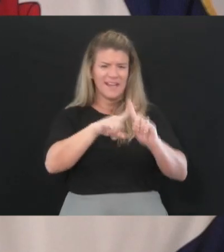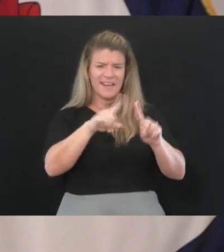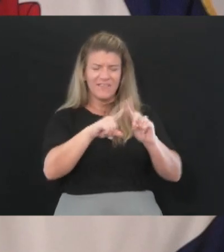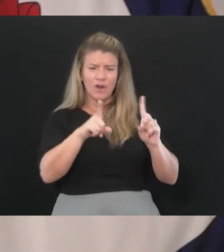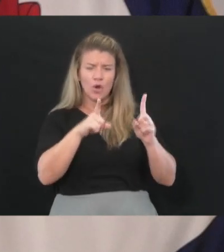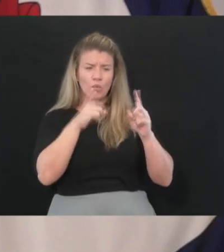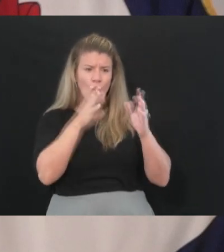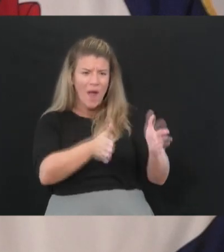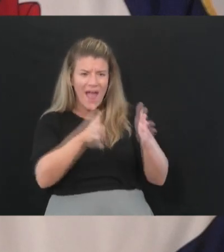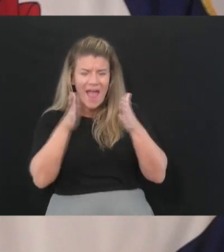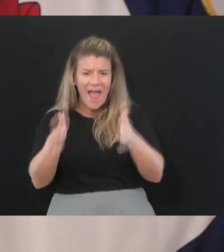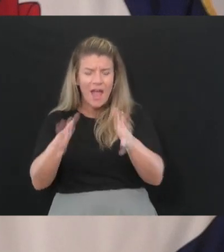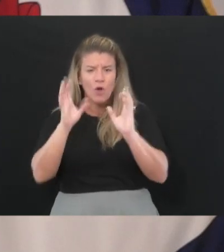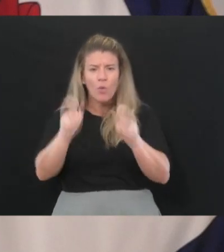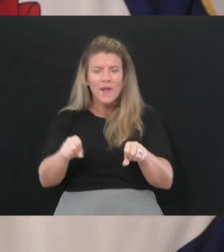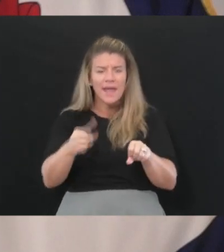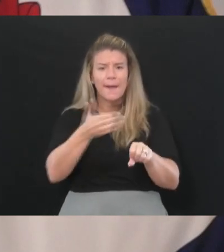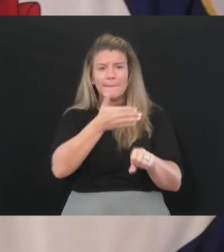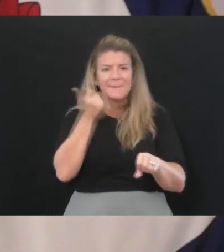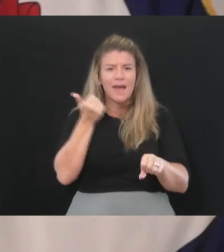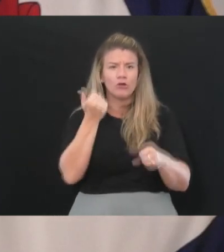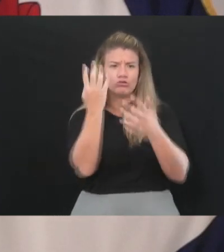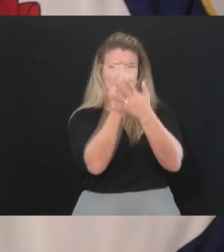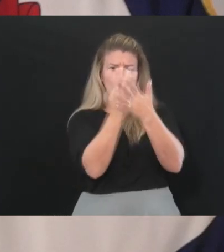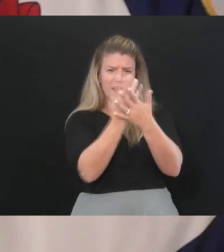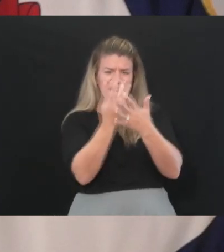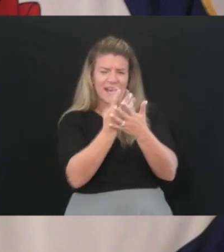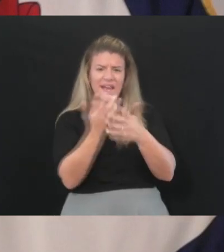to better screen our staff,